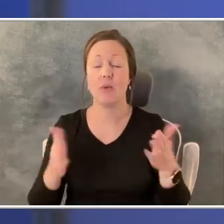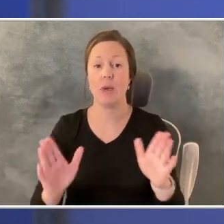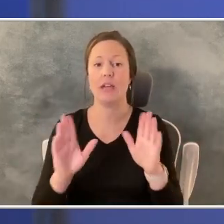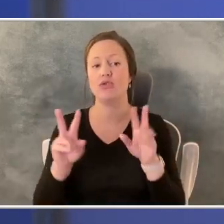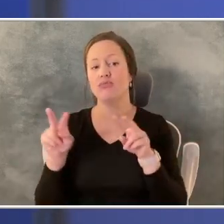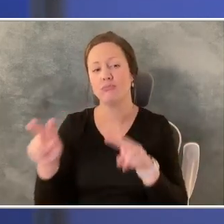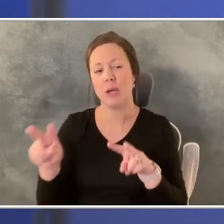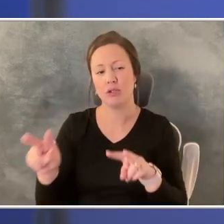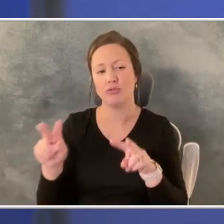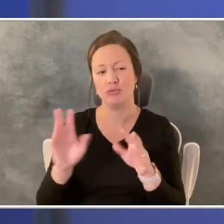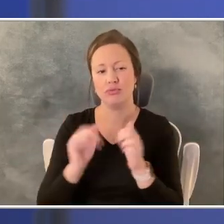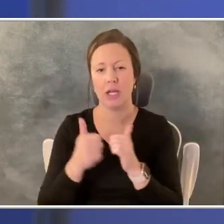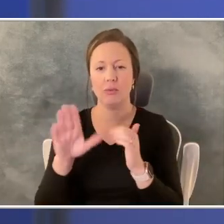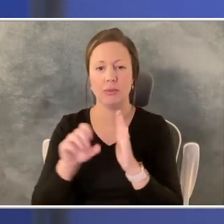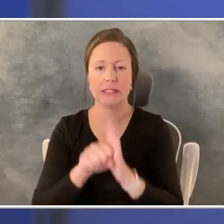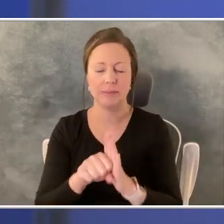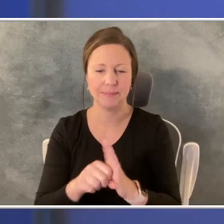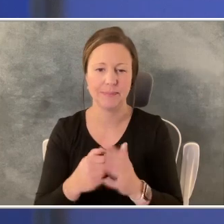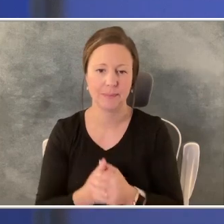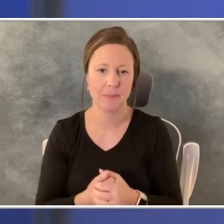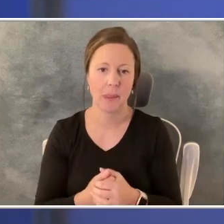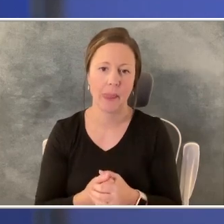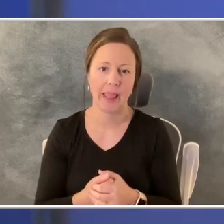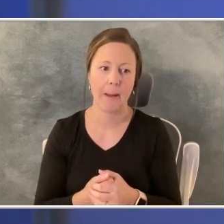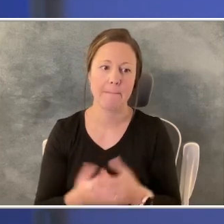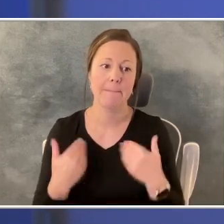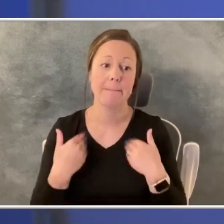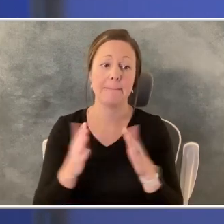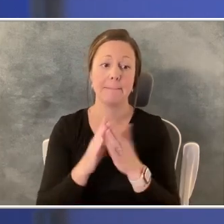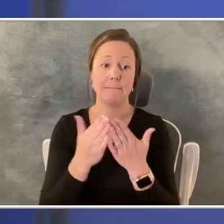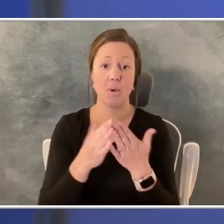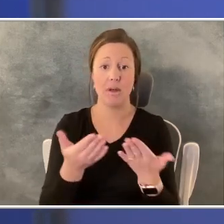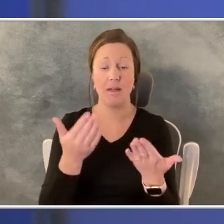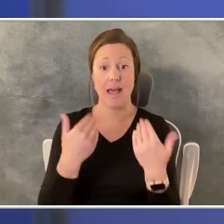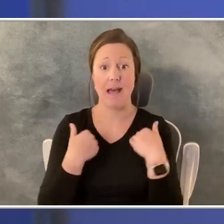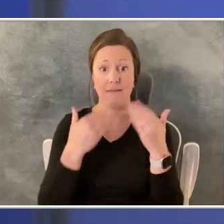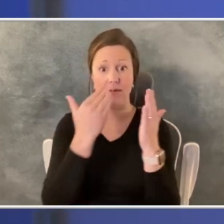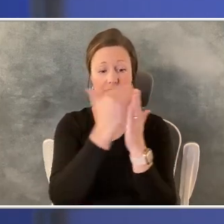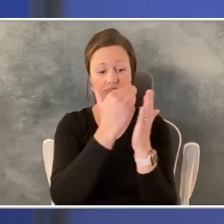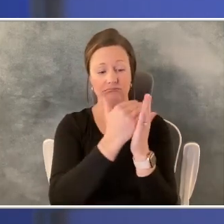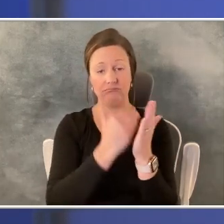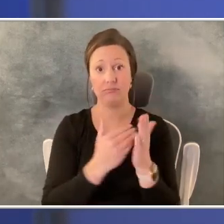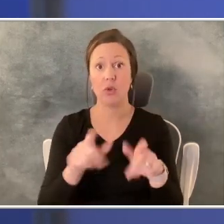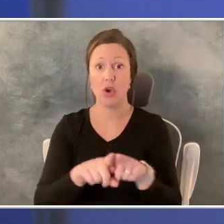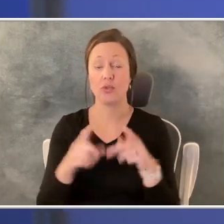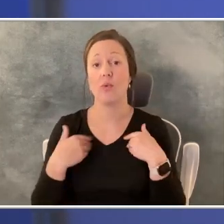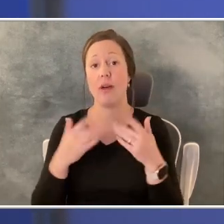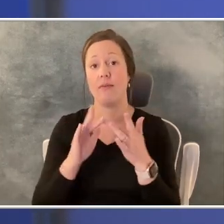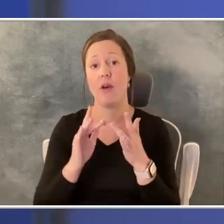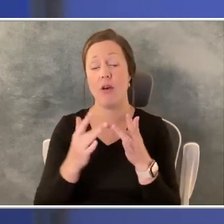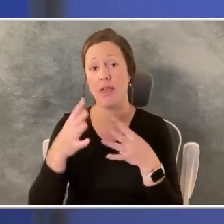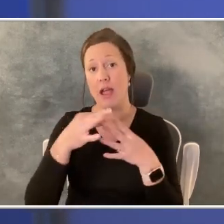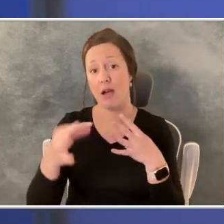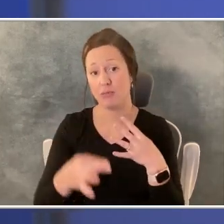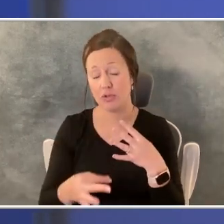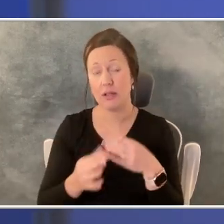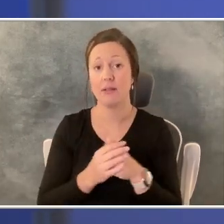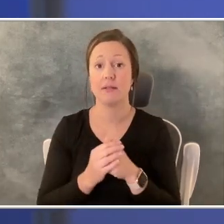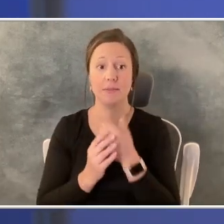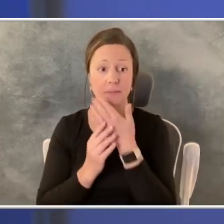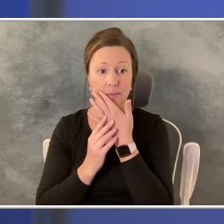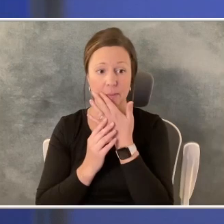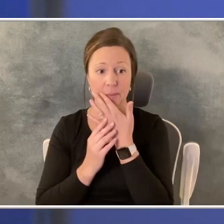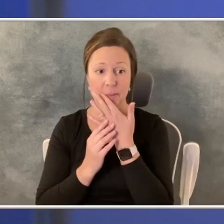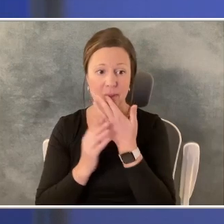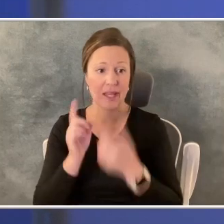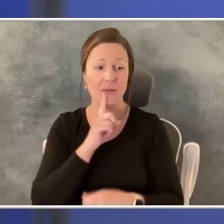doing. So we have a tracker in the back of the book. We have some online options through our website at thepauselife.com. But I think it is